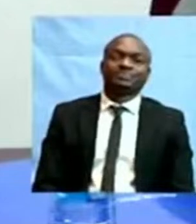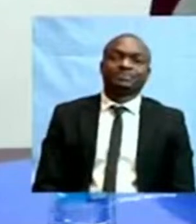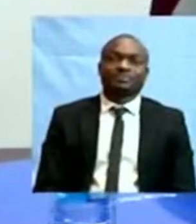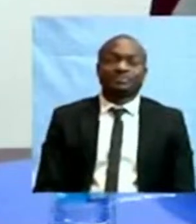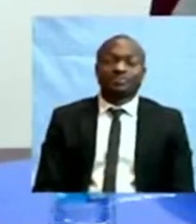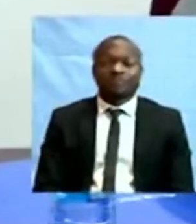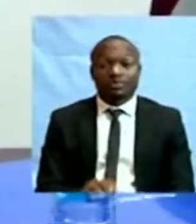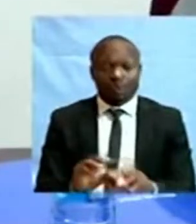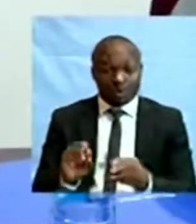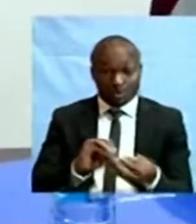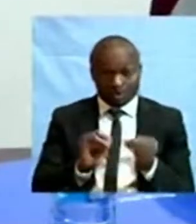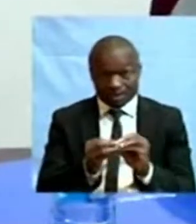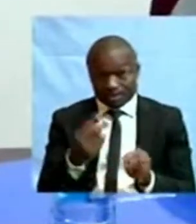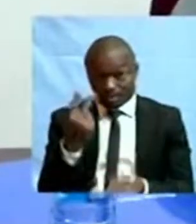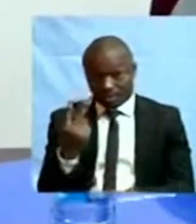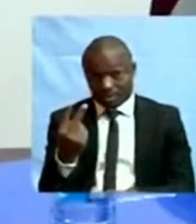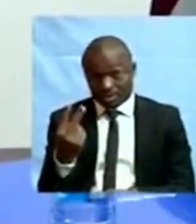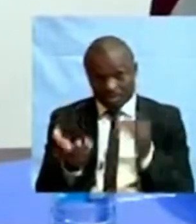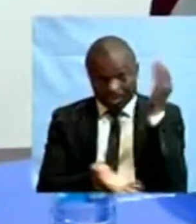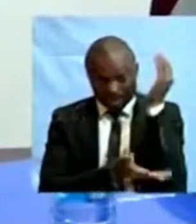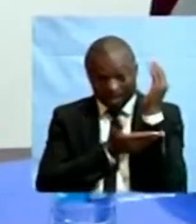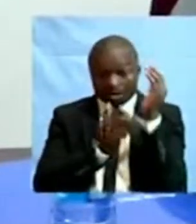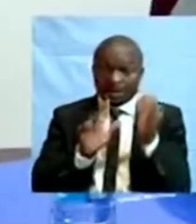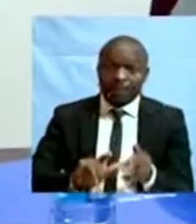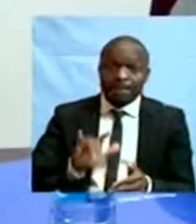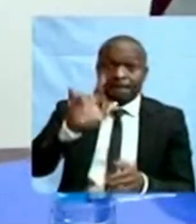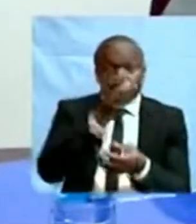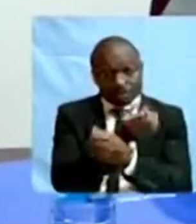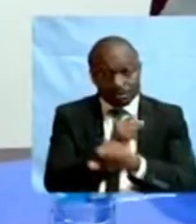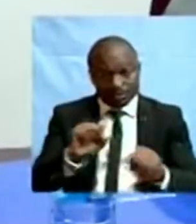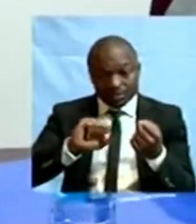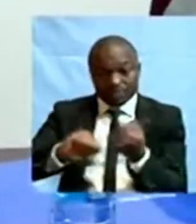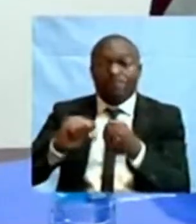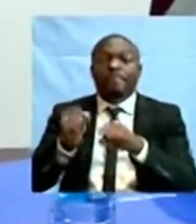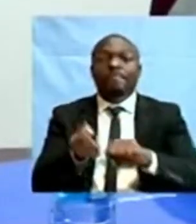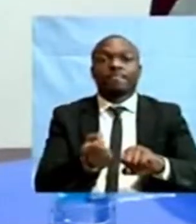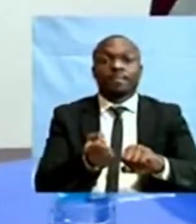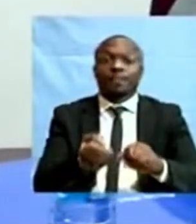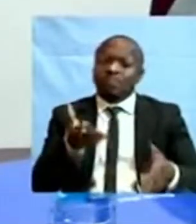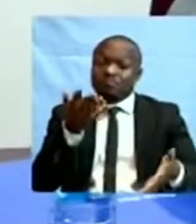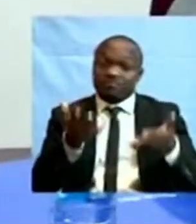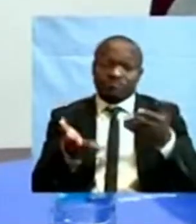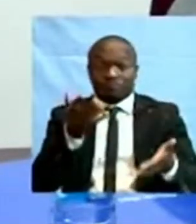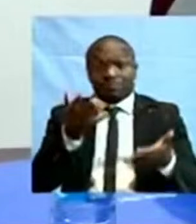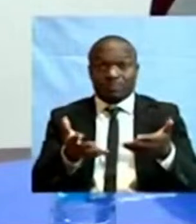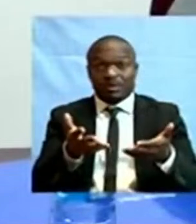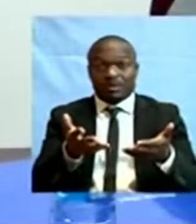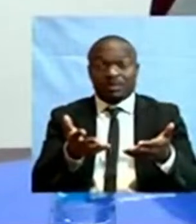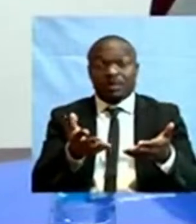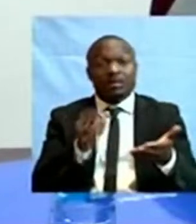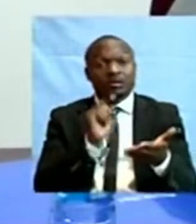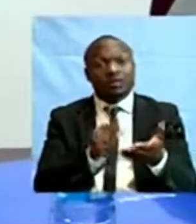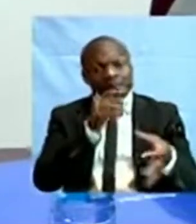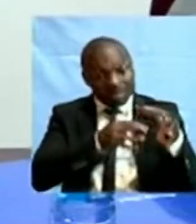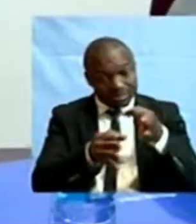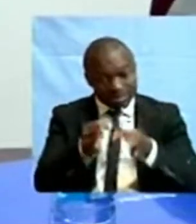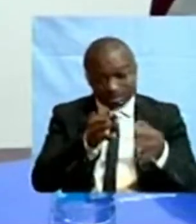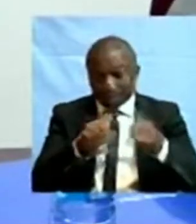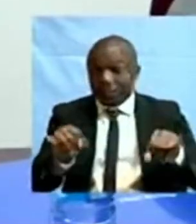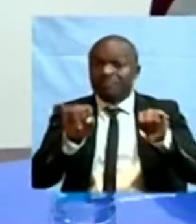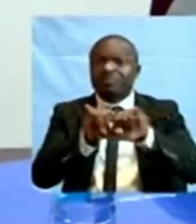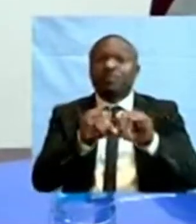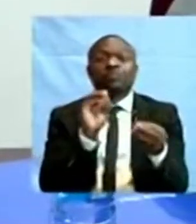We move to number 2, which is simply improving aviation safety and security. Maybe I'll dwell a minute or so on this one because it's very